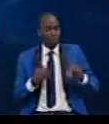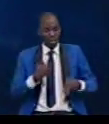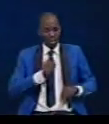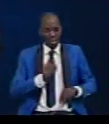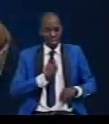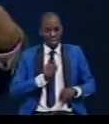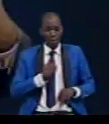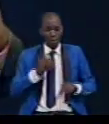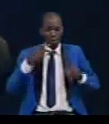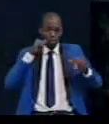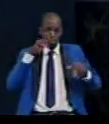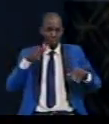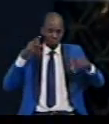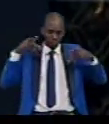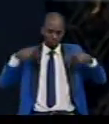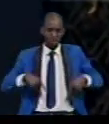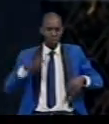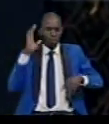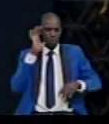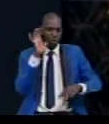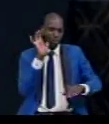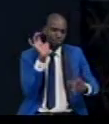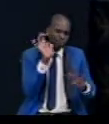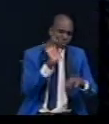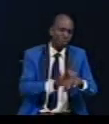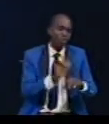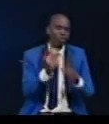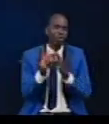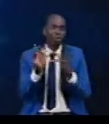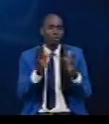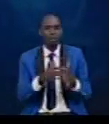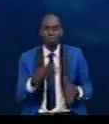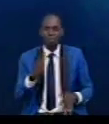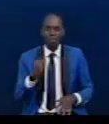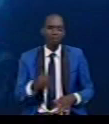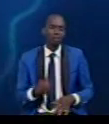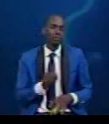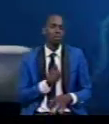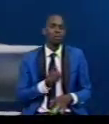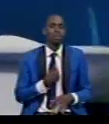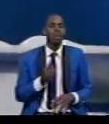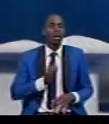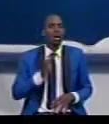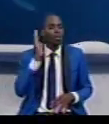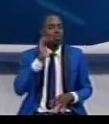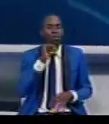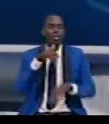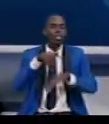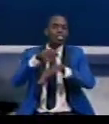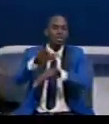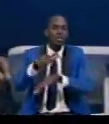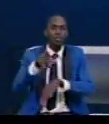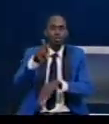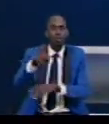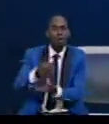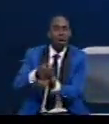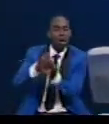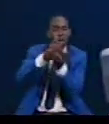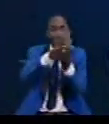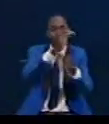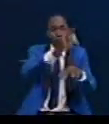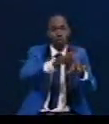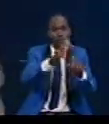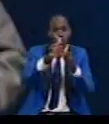me, I will touch him myself. I'm not going to send somebody, go and touch Jesus for me, I will